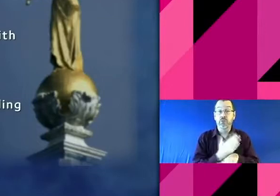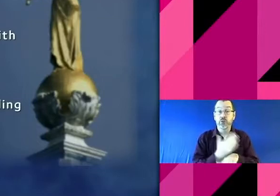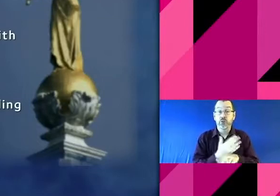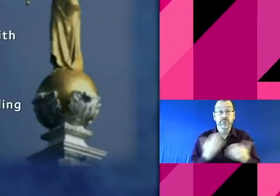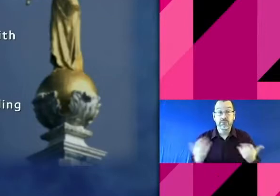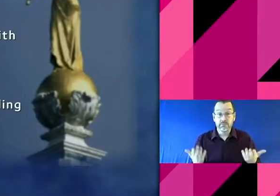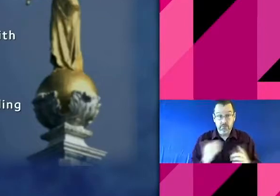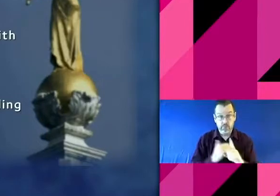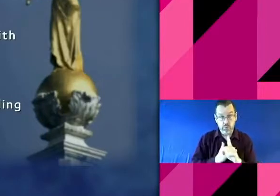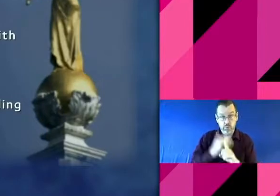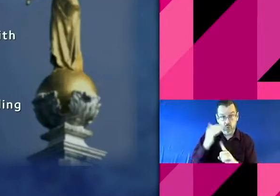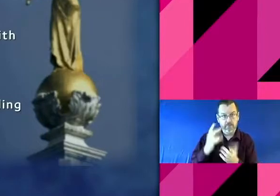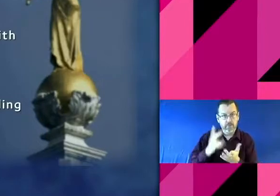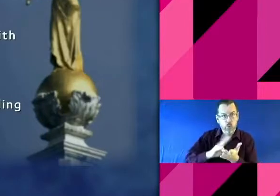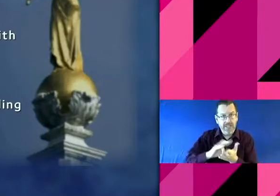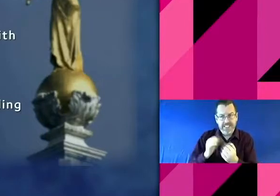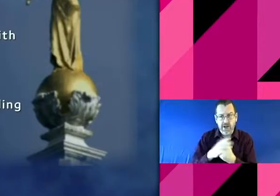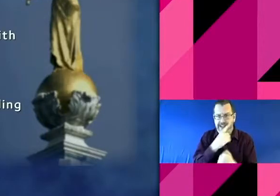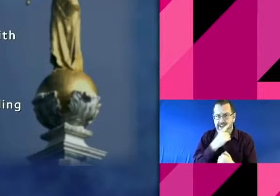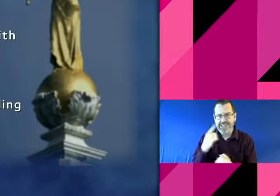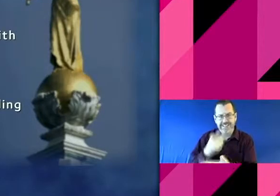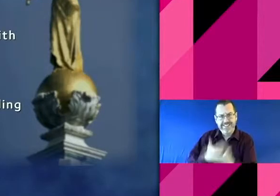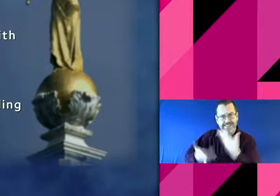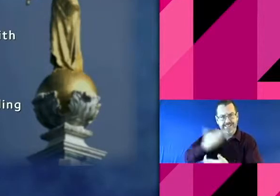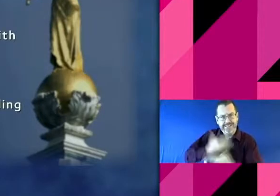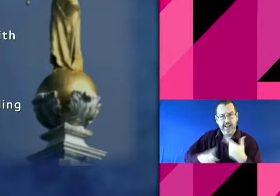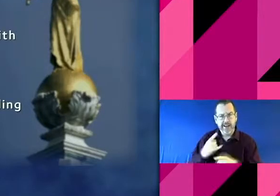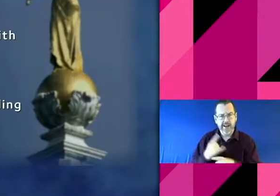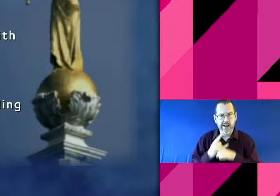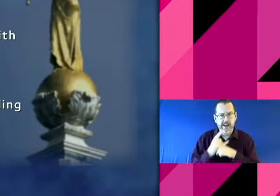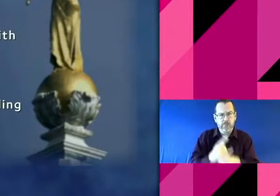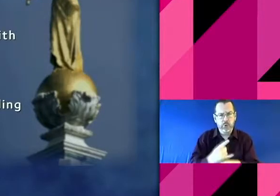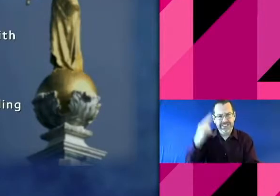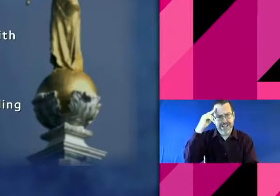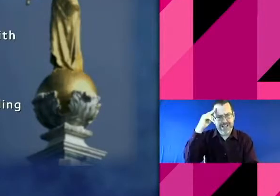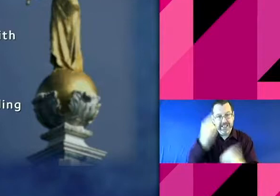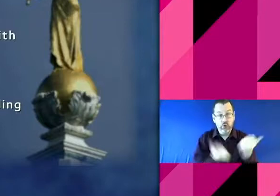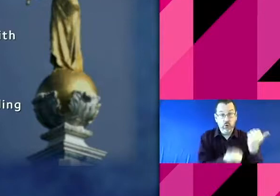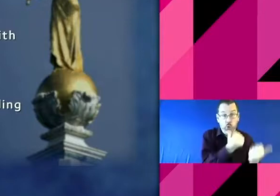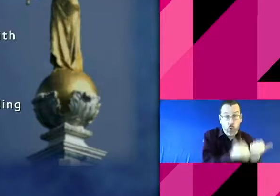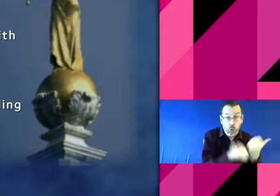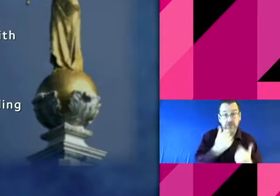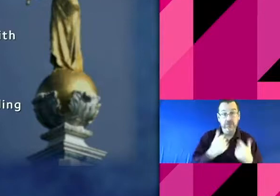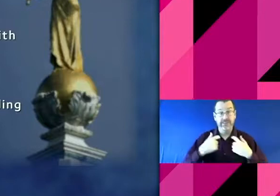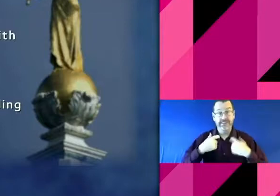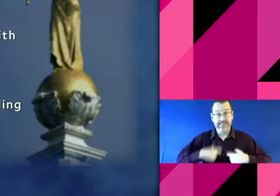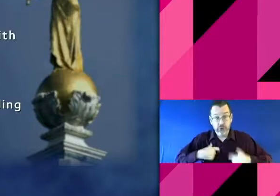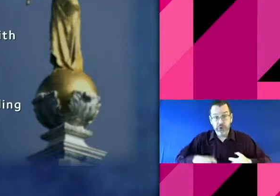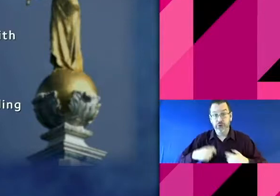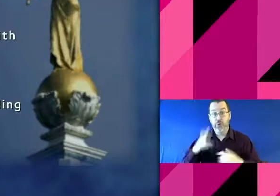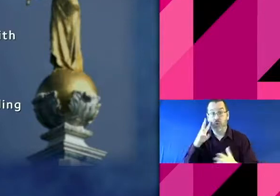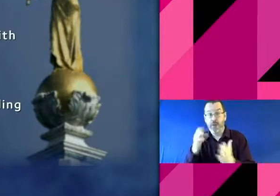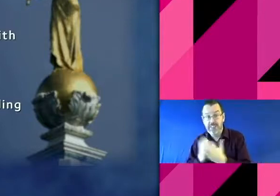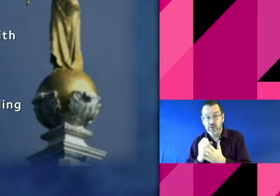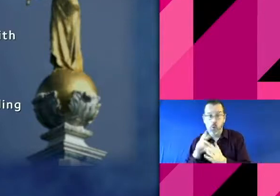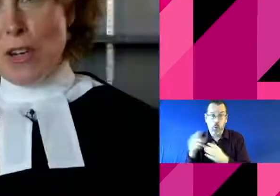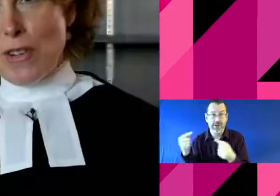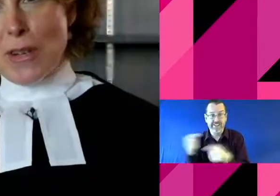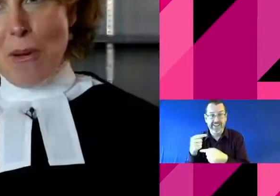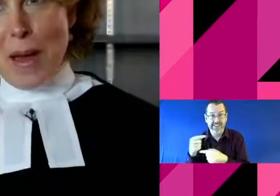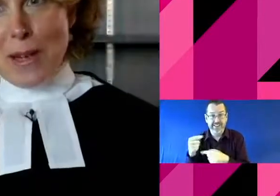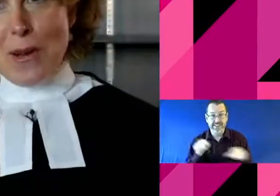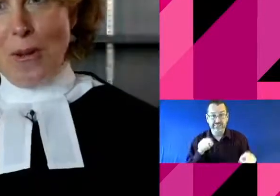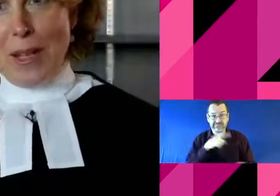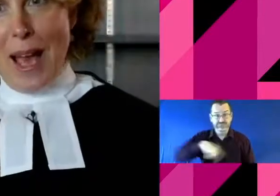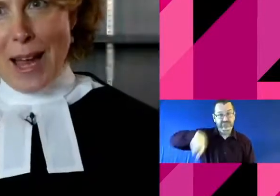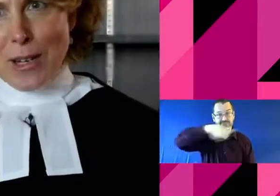the quality of evidence and aid understanding between the court, the advocates, and the witness or defendant. An intermediary